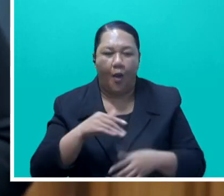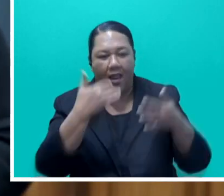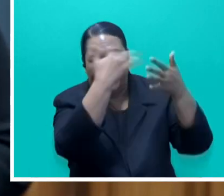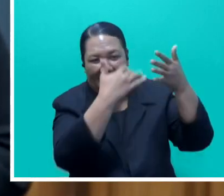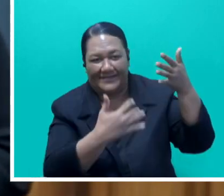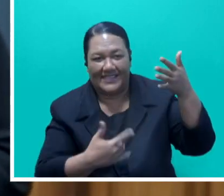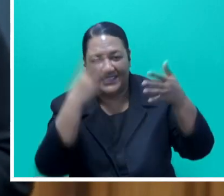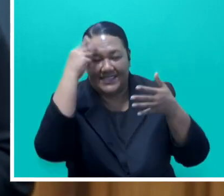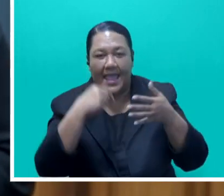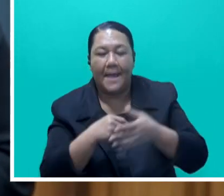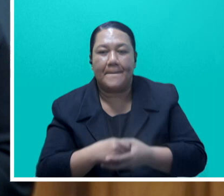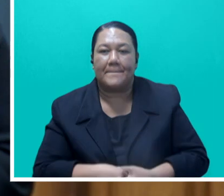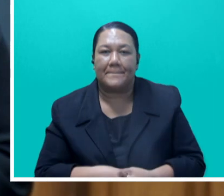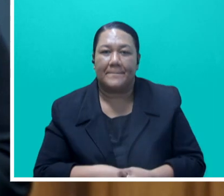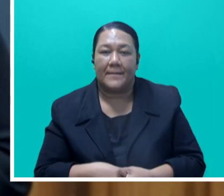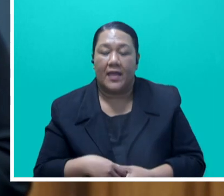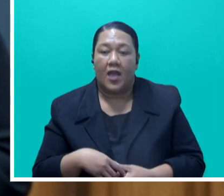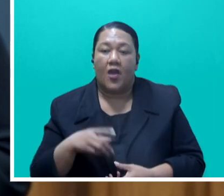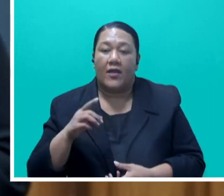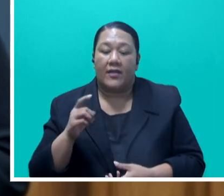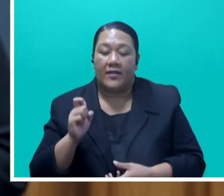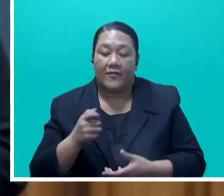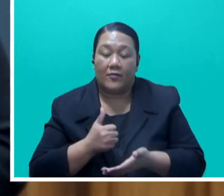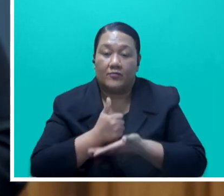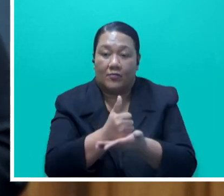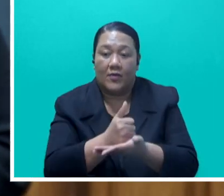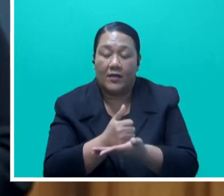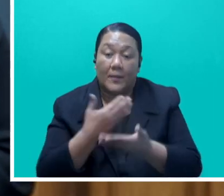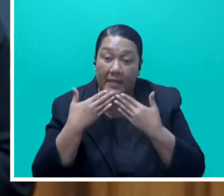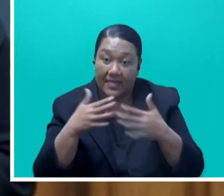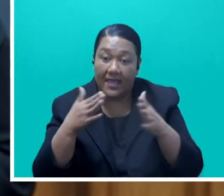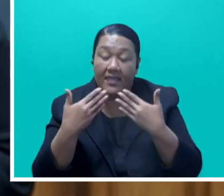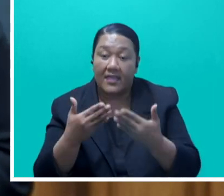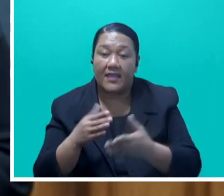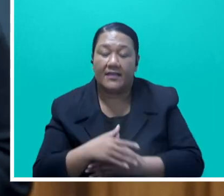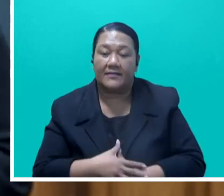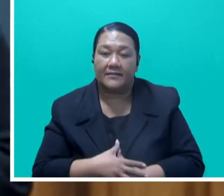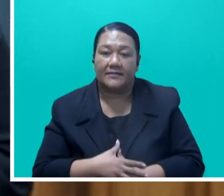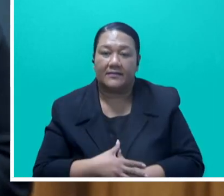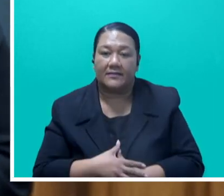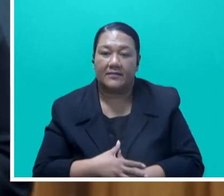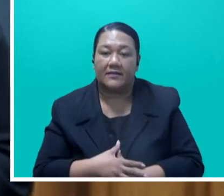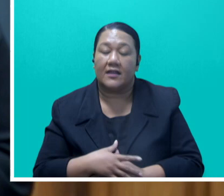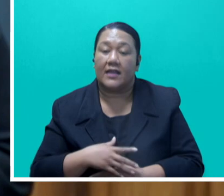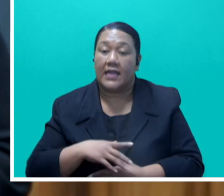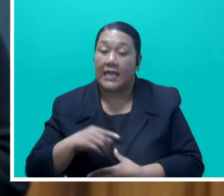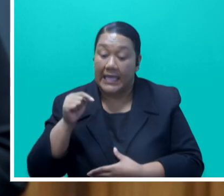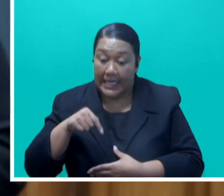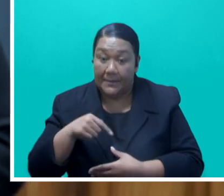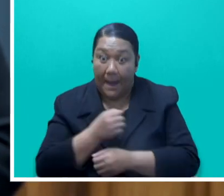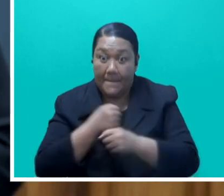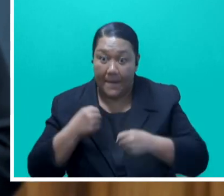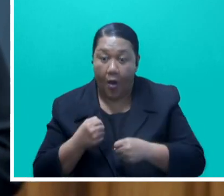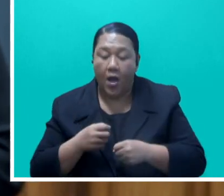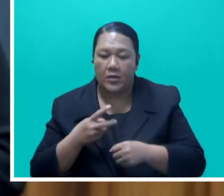If there's anything I would do to repay their sacrifices and hard work, it would be to pledge that I will do everything in my power to look after